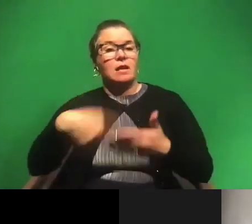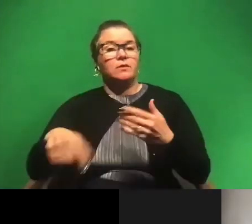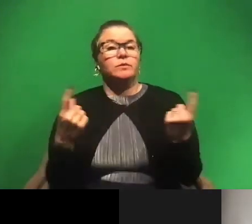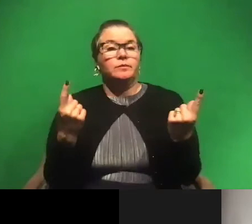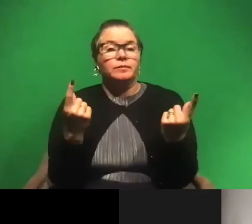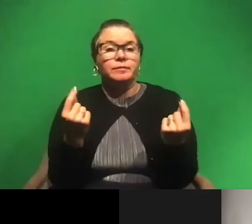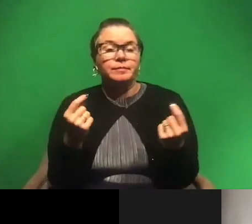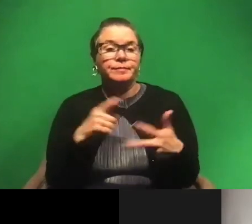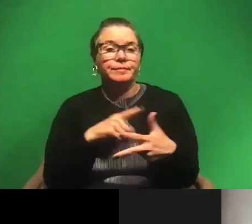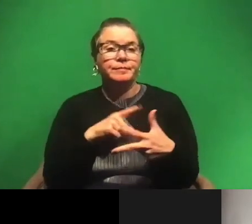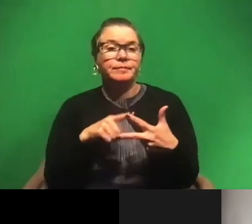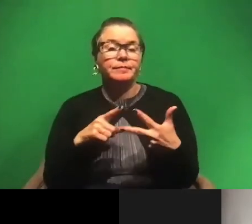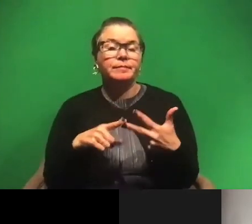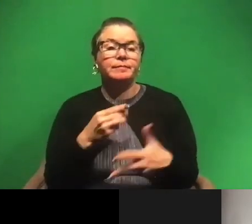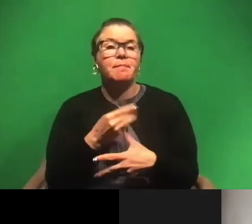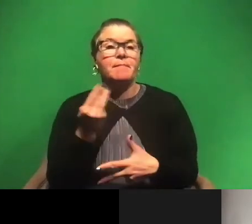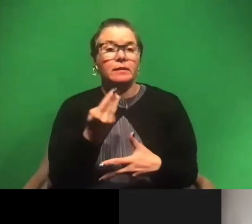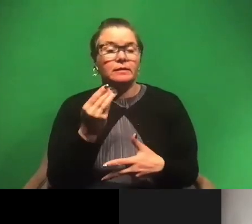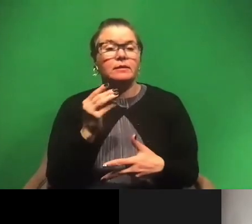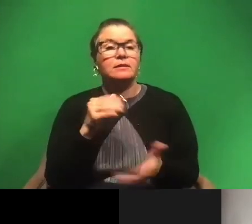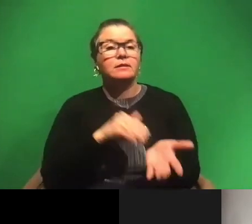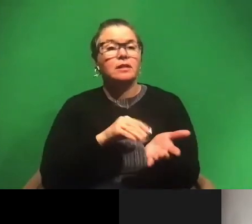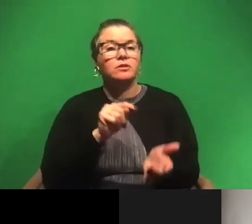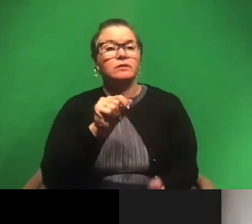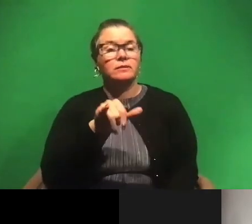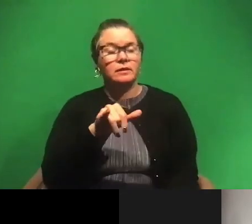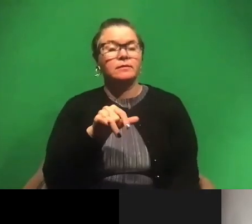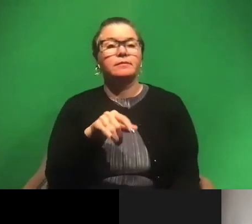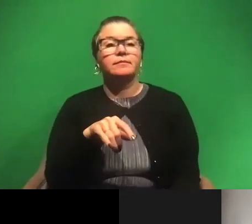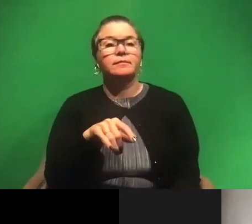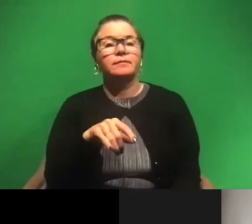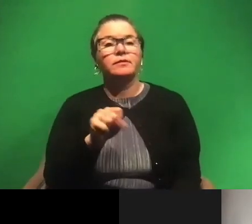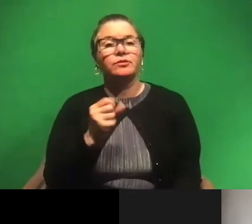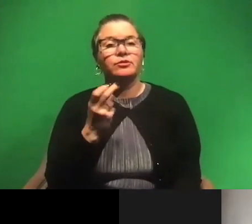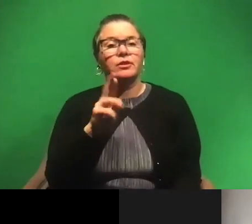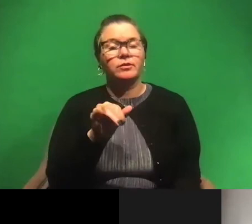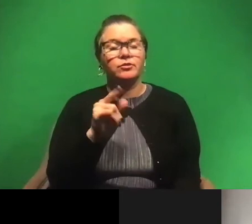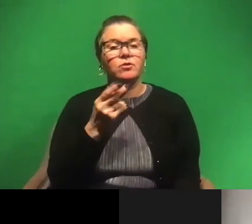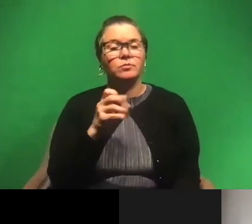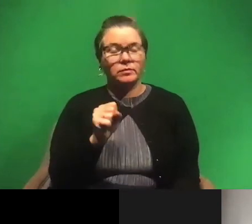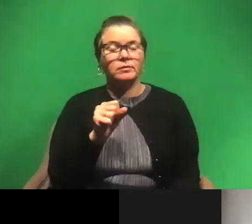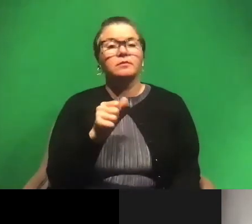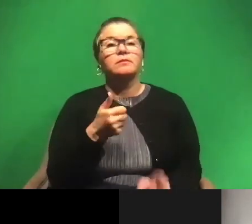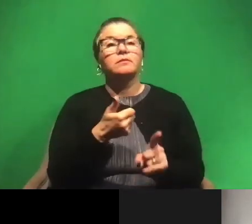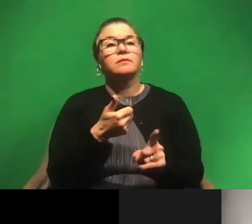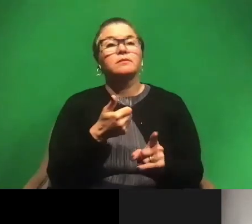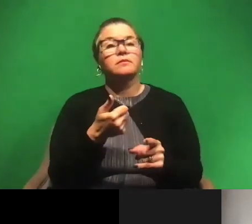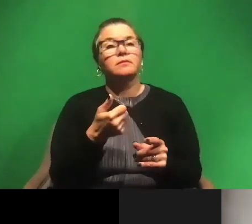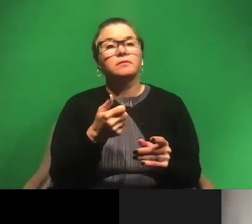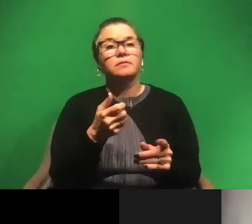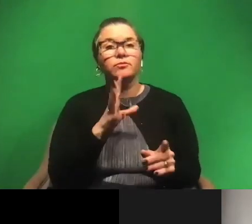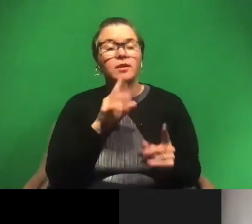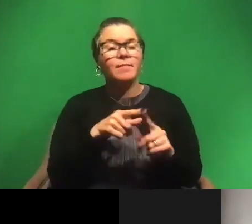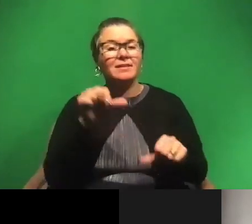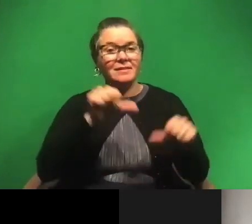week. On Monday, Dr. Latasia Sherry Jones is going to be joining us doing science that you